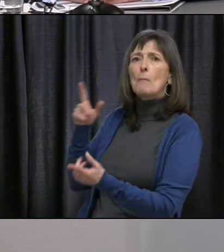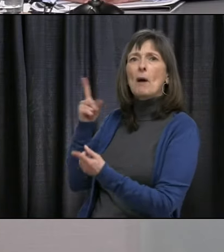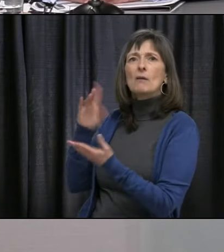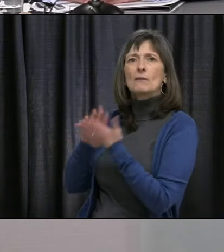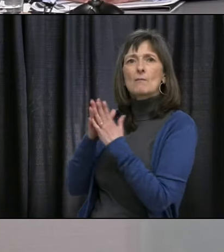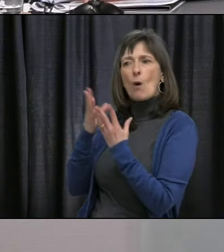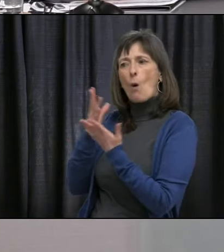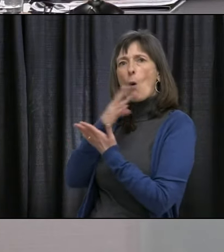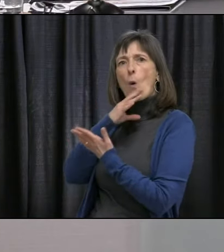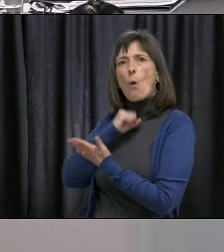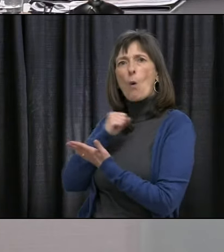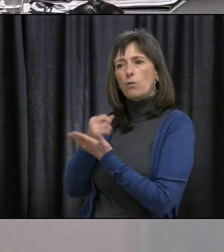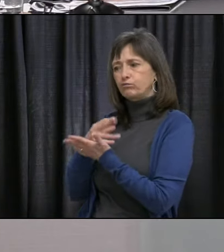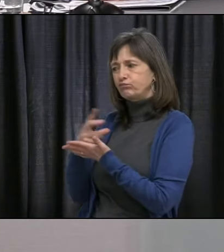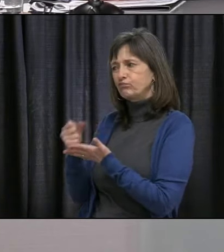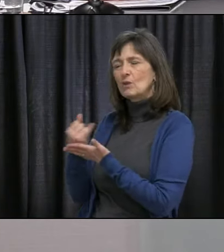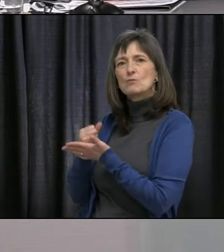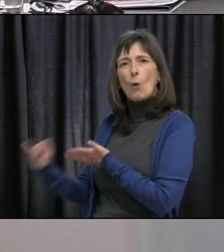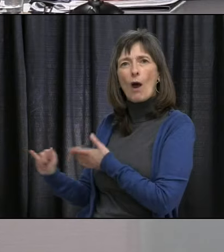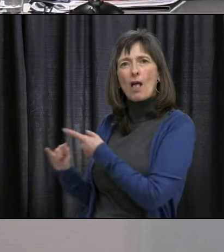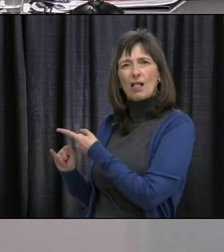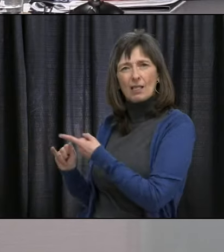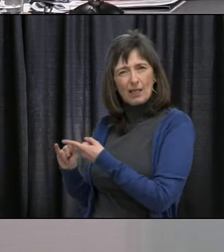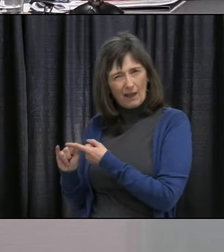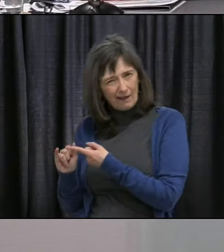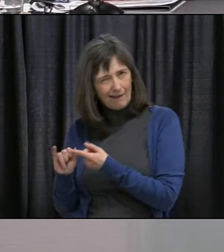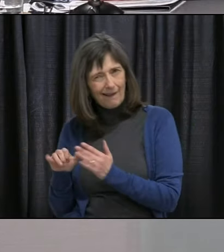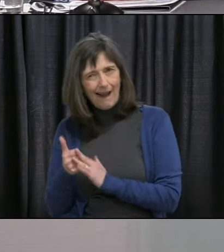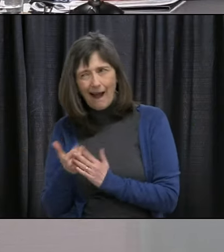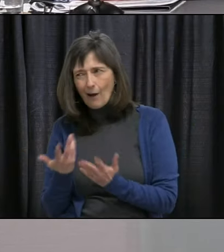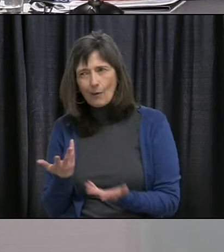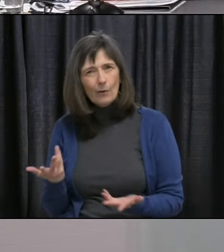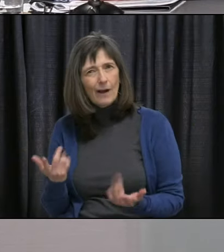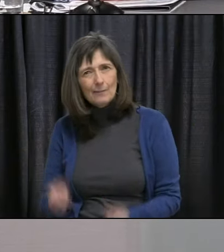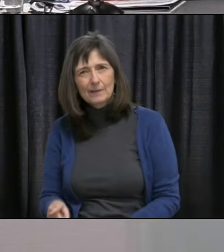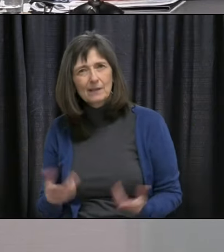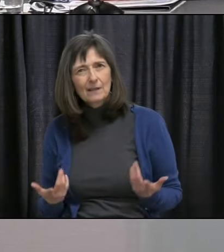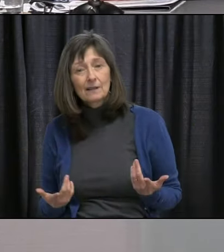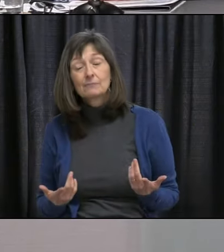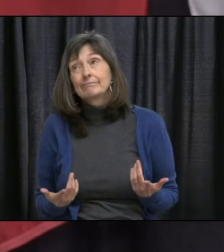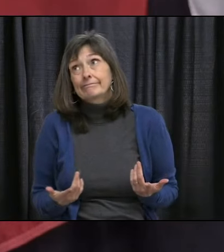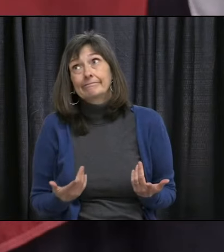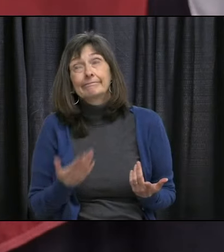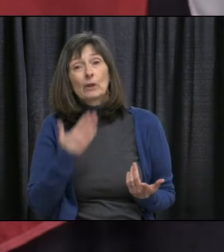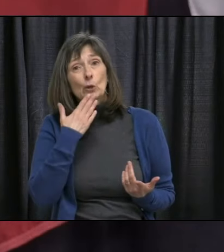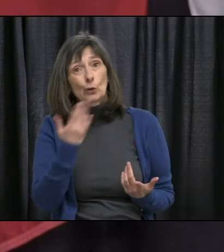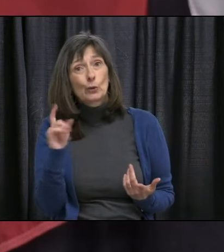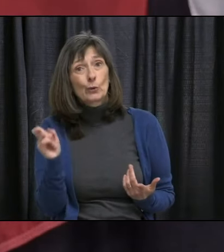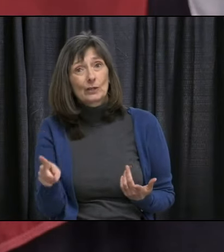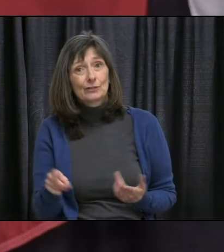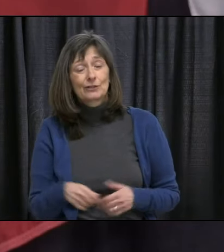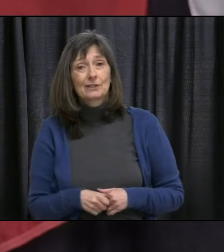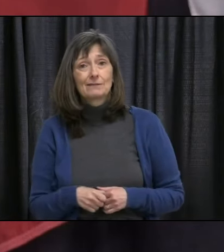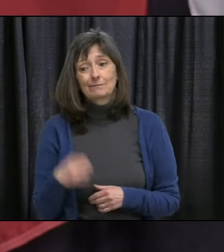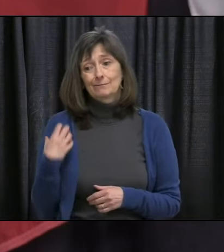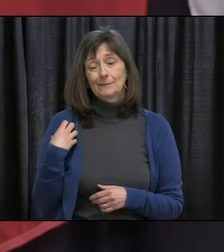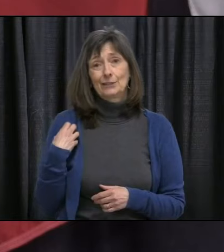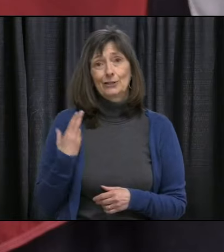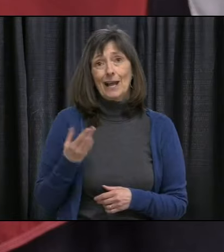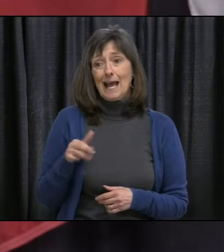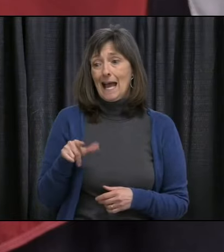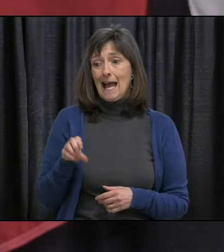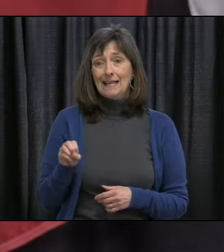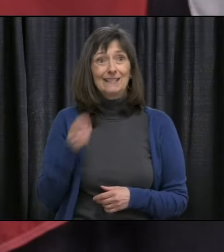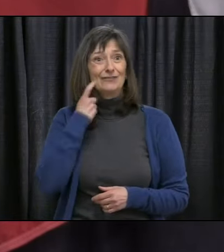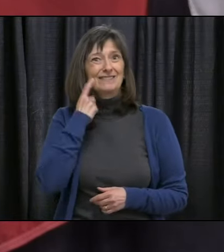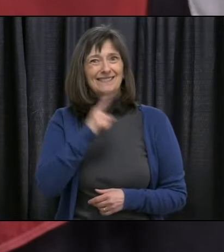you justify that taking place? Well, it's a good question, and it's one that we've been. I know Minister Hagee just answered that